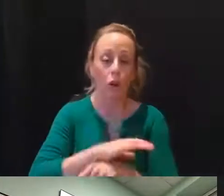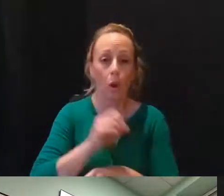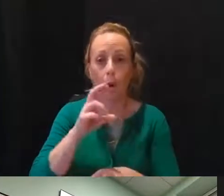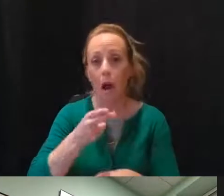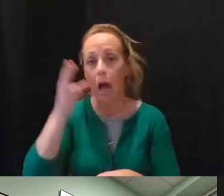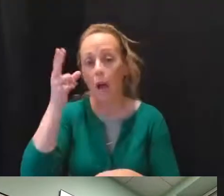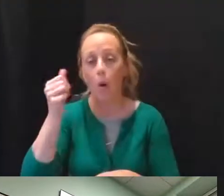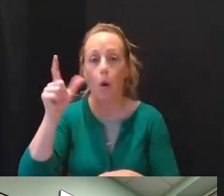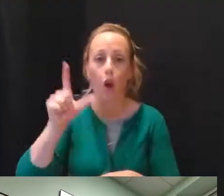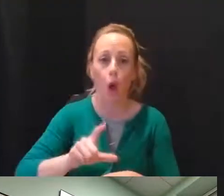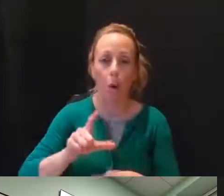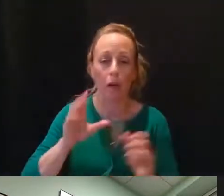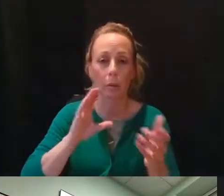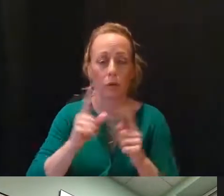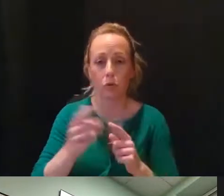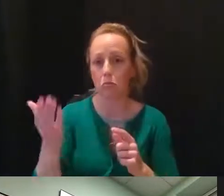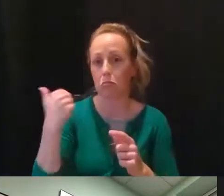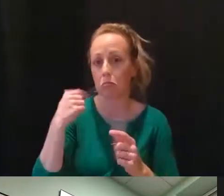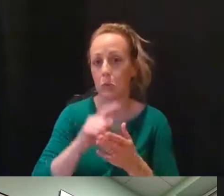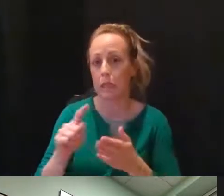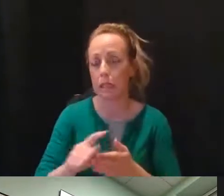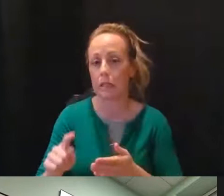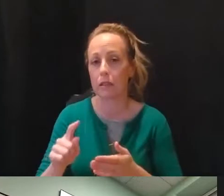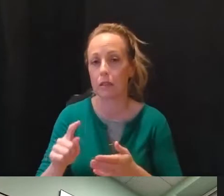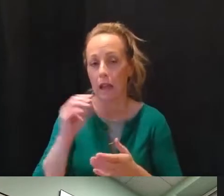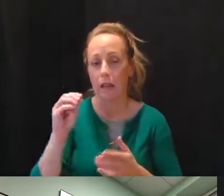been seeing previously and during the spike in July?